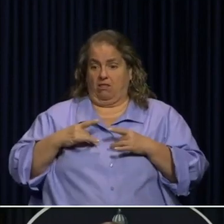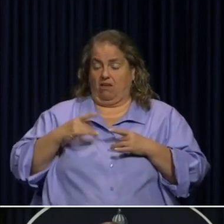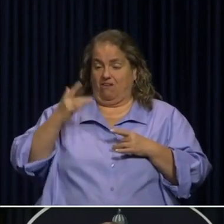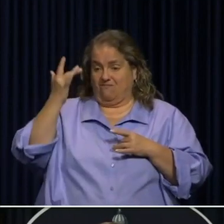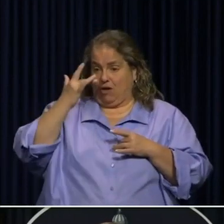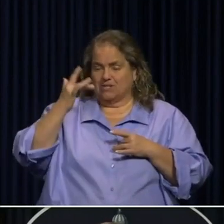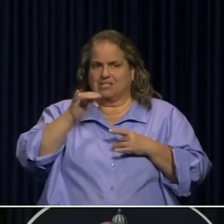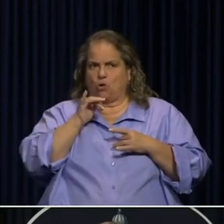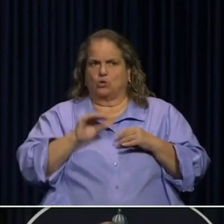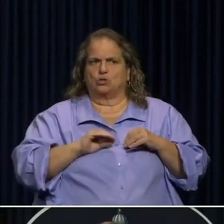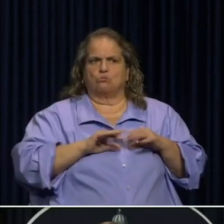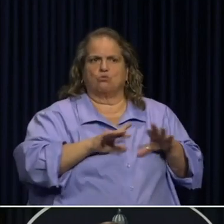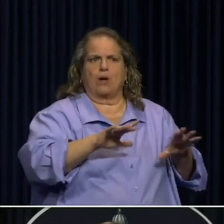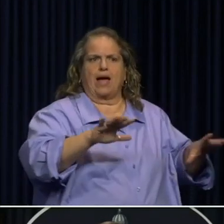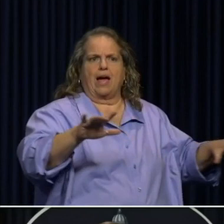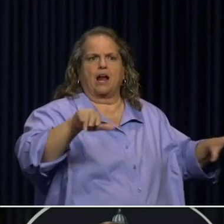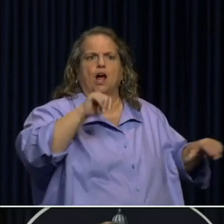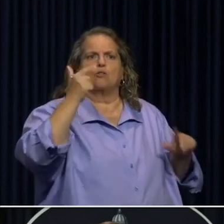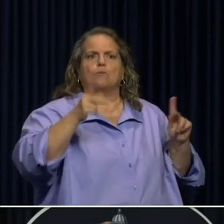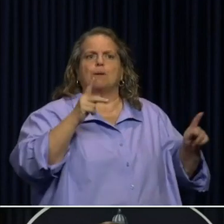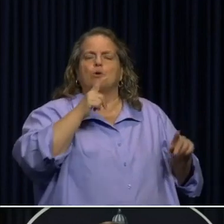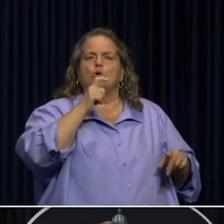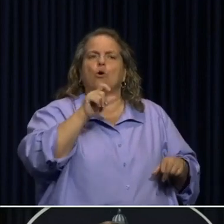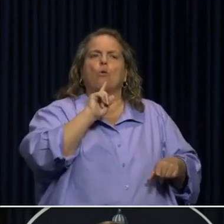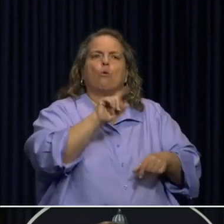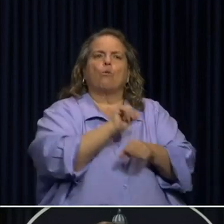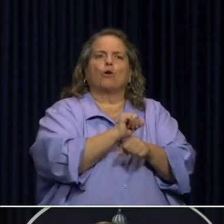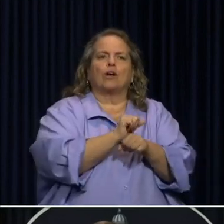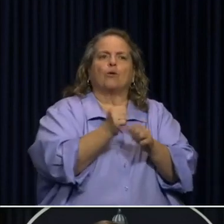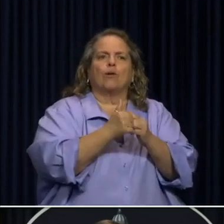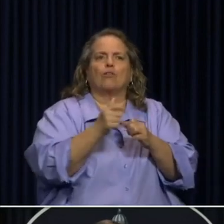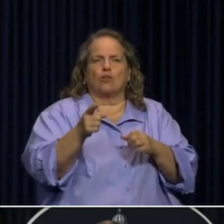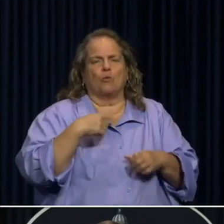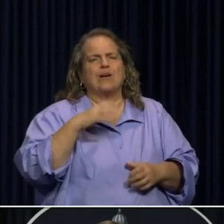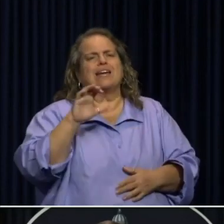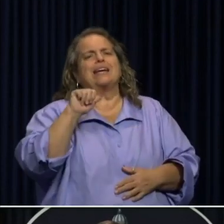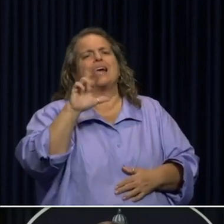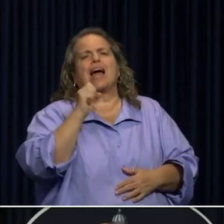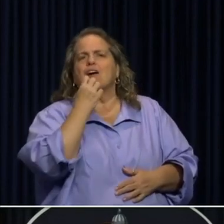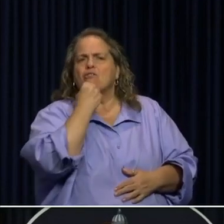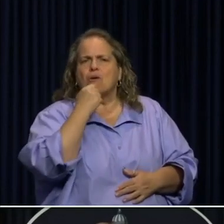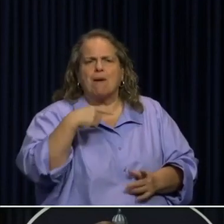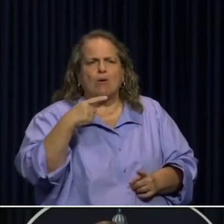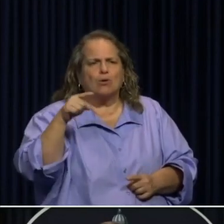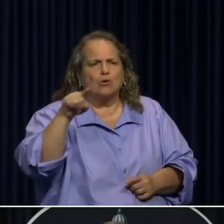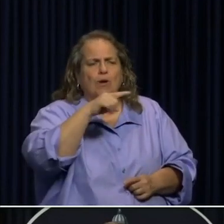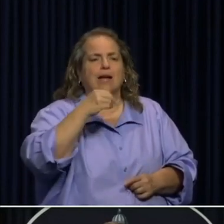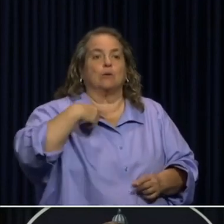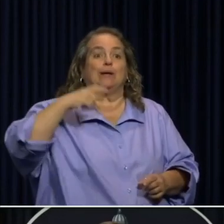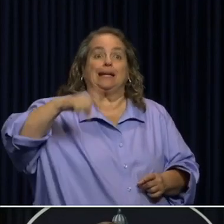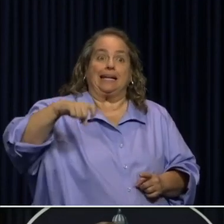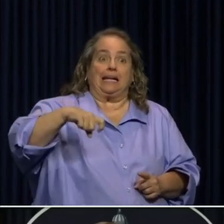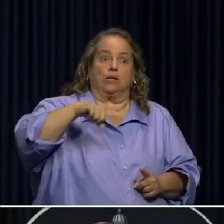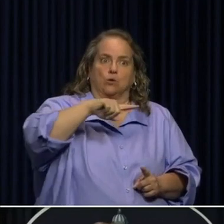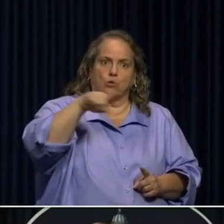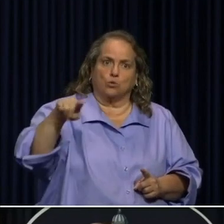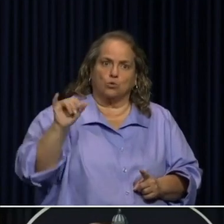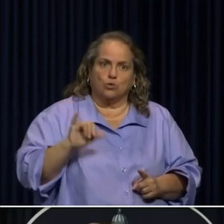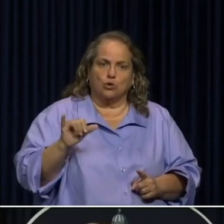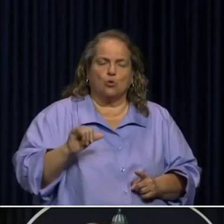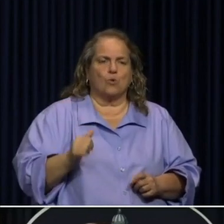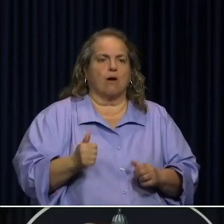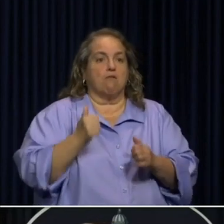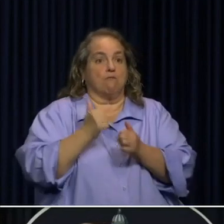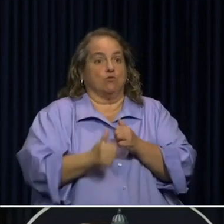spread amongst the other people that are there. We care about you, and we also need you. We also need you, and so every chance that we can